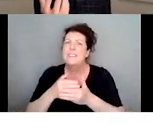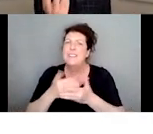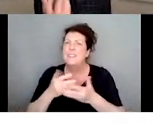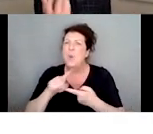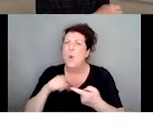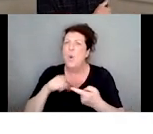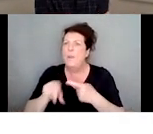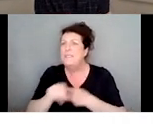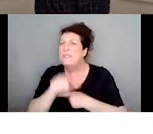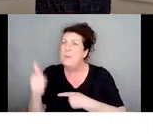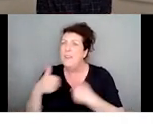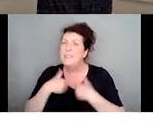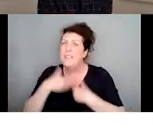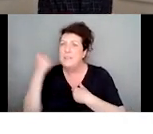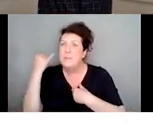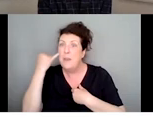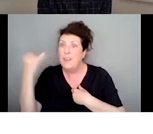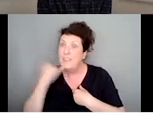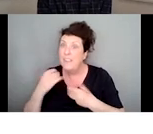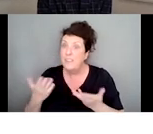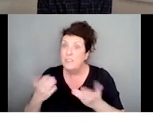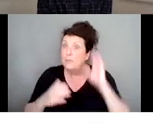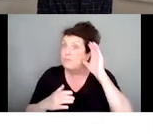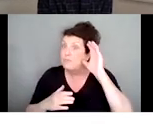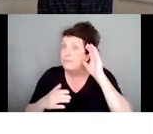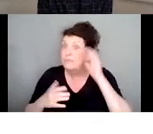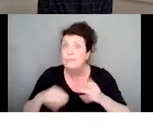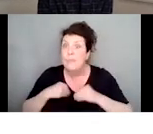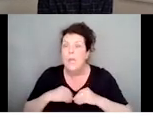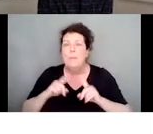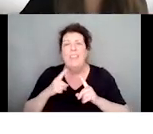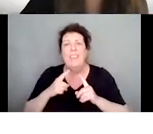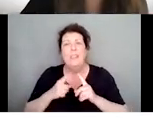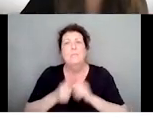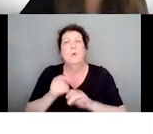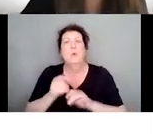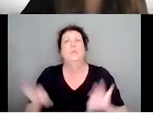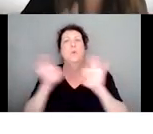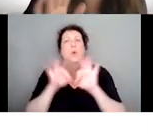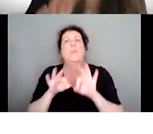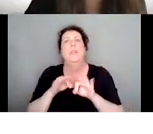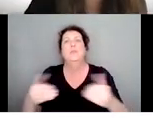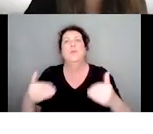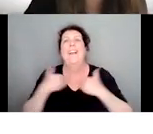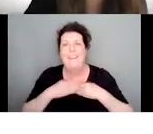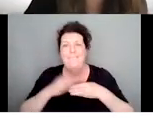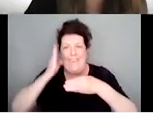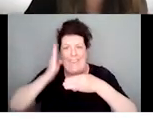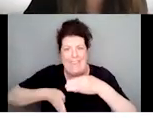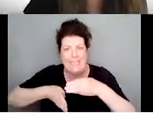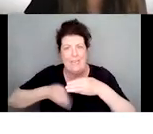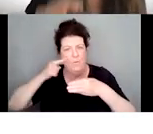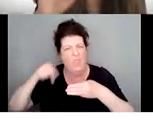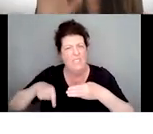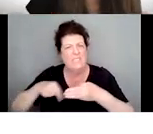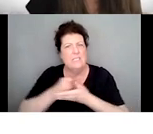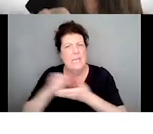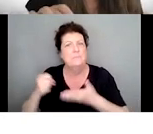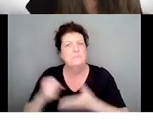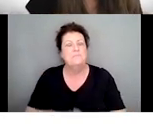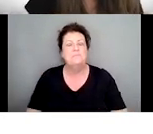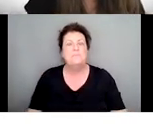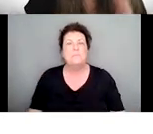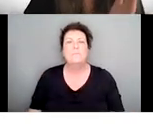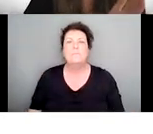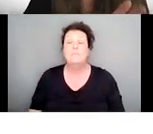do think, you know, having an ending was hugely important in this case. That's, that's really insightful. Okay. This